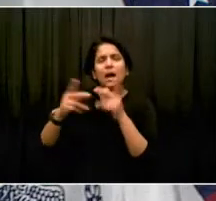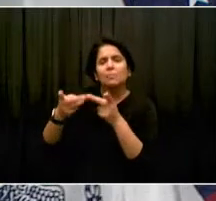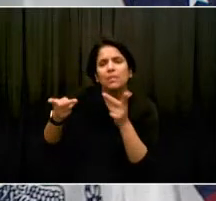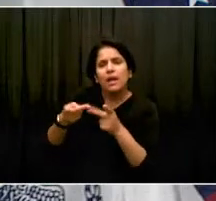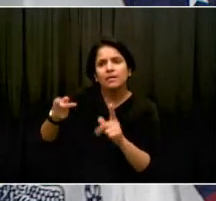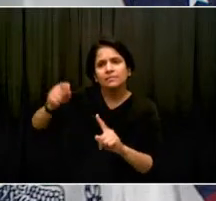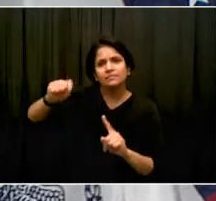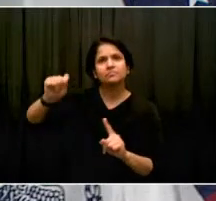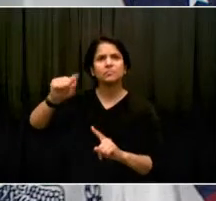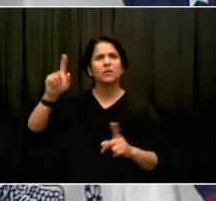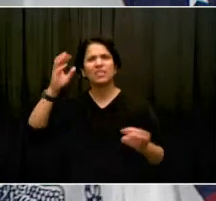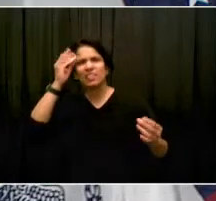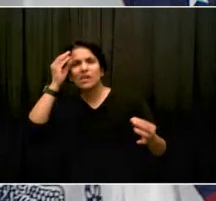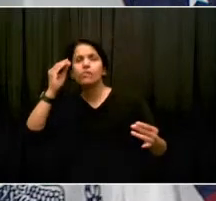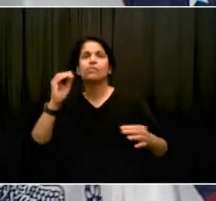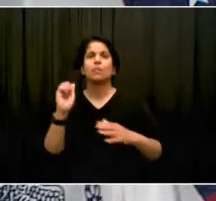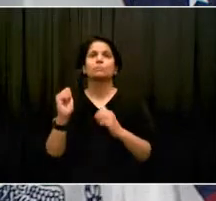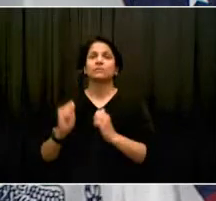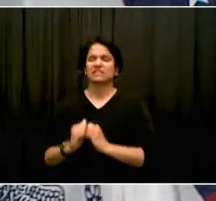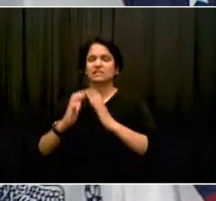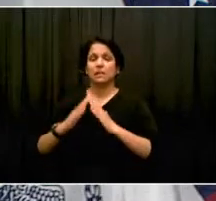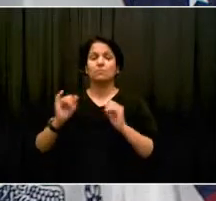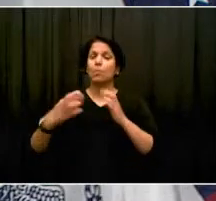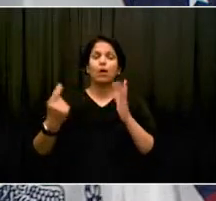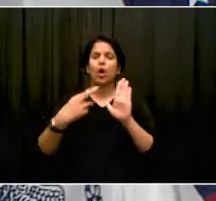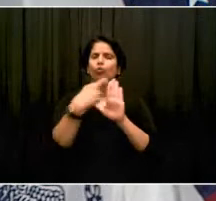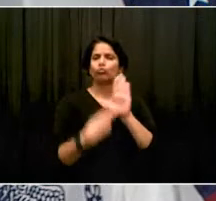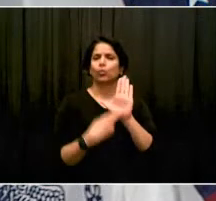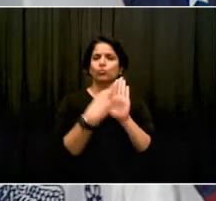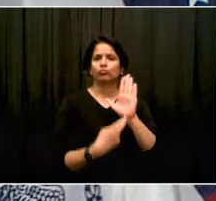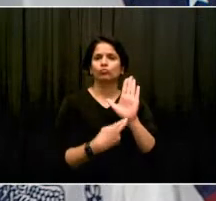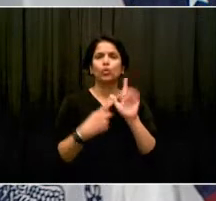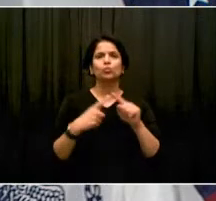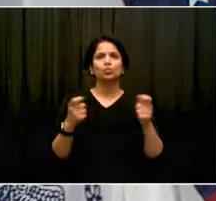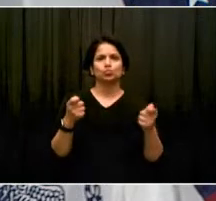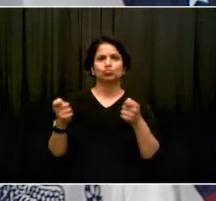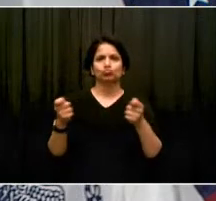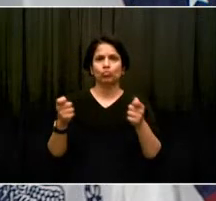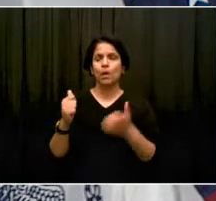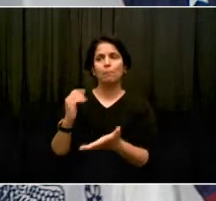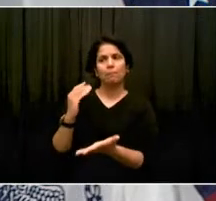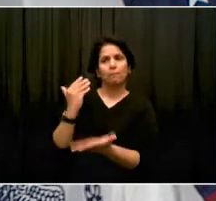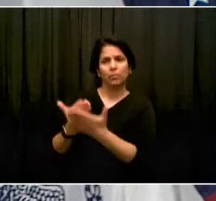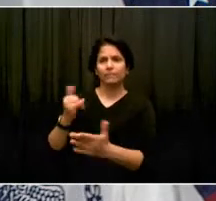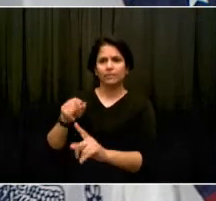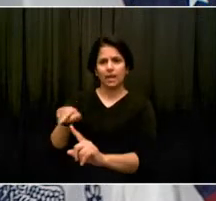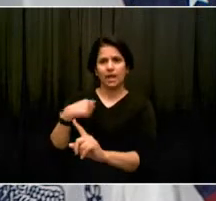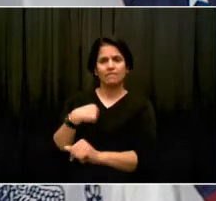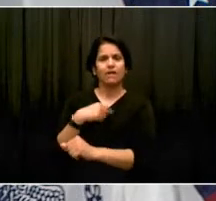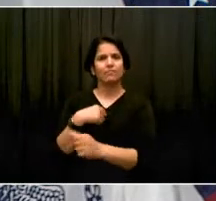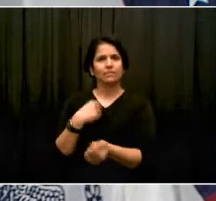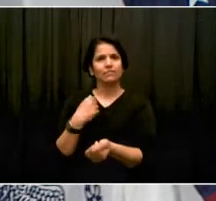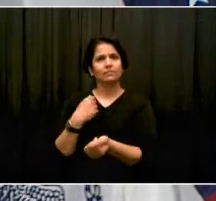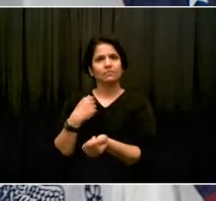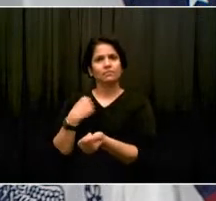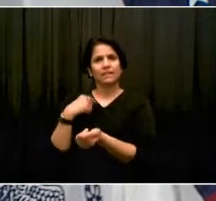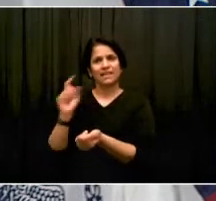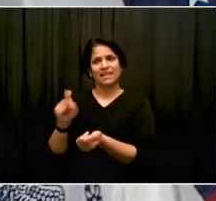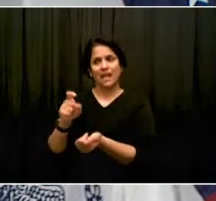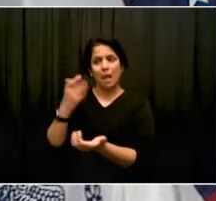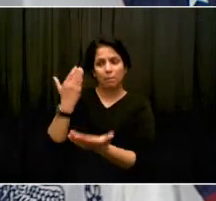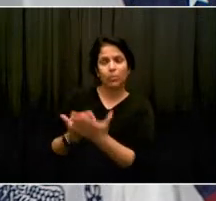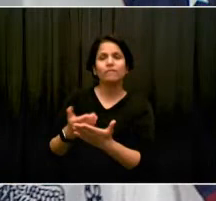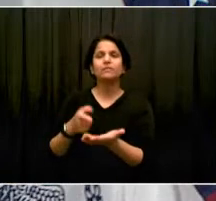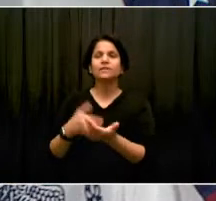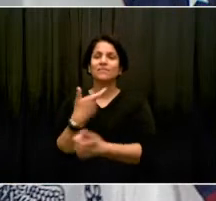around vaccination or testing or rapid testing. That's, to me, obvious. But I think the big picture point